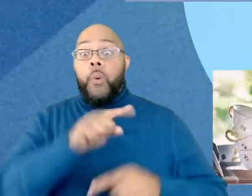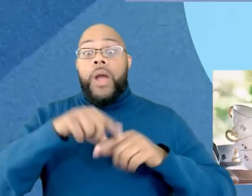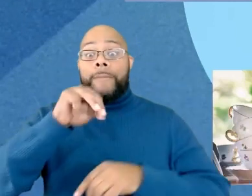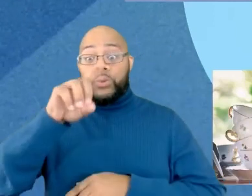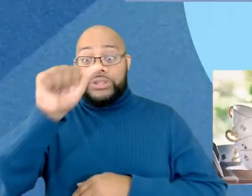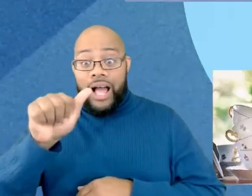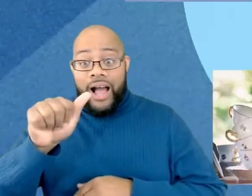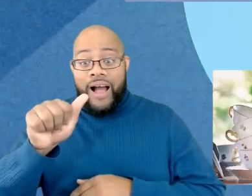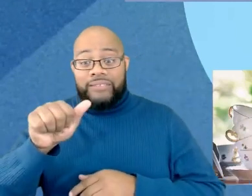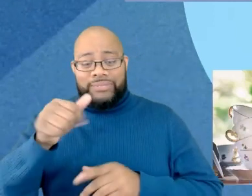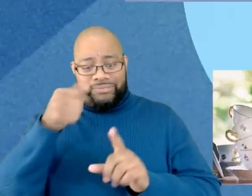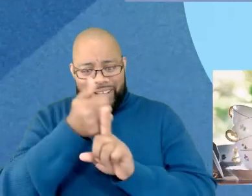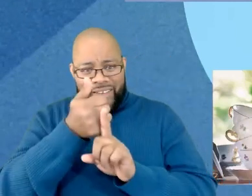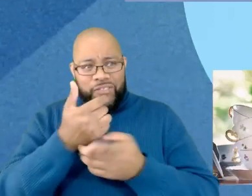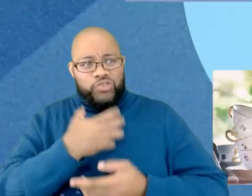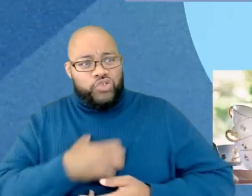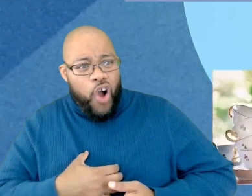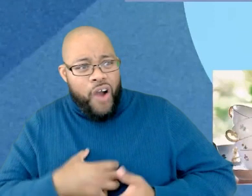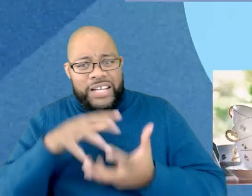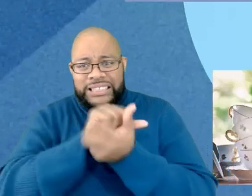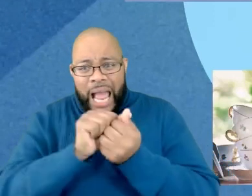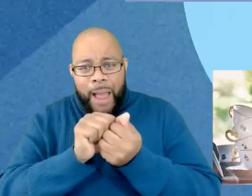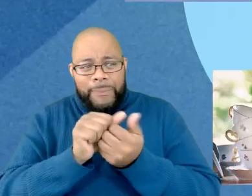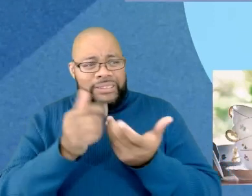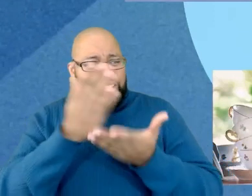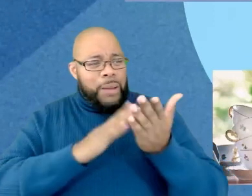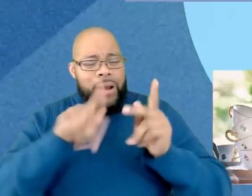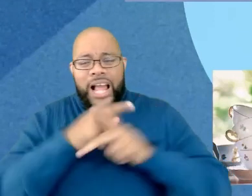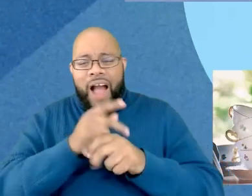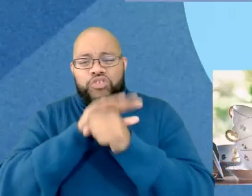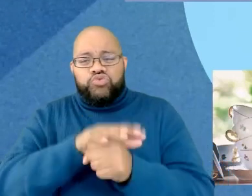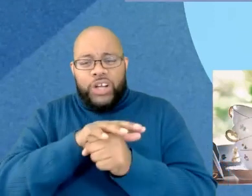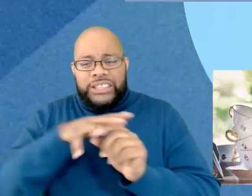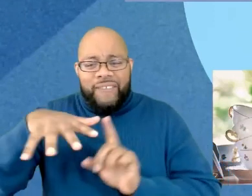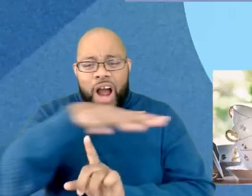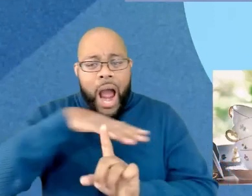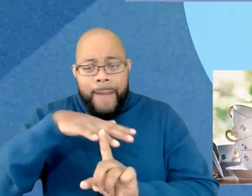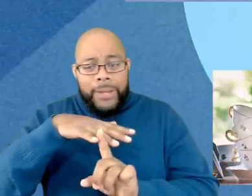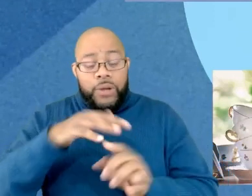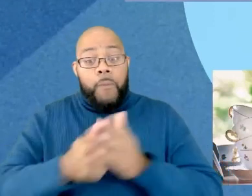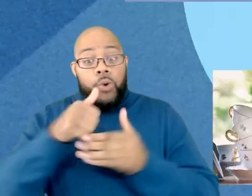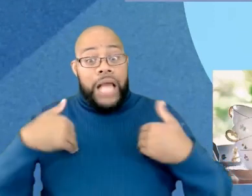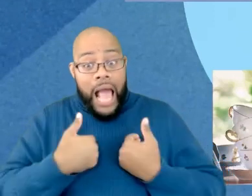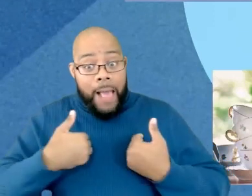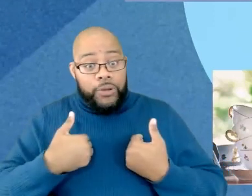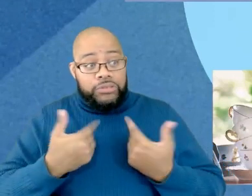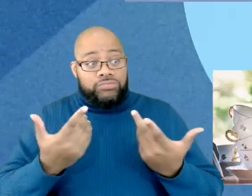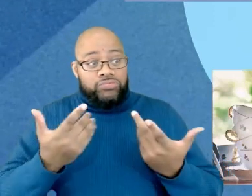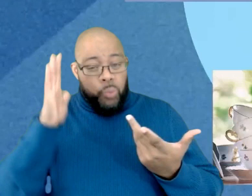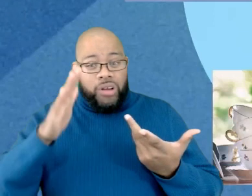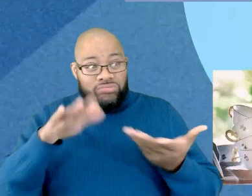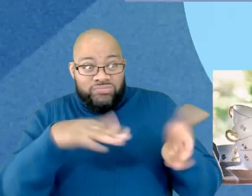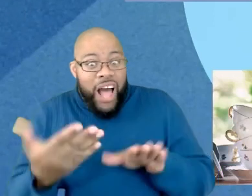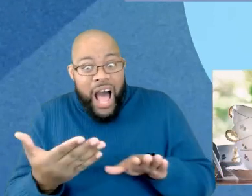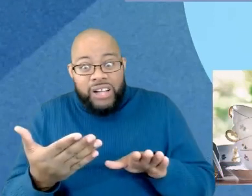When the Medusa finds itself starving, damaged, or under some sort of environmental stress, most species of sea jellies